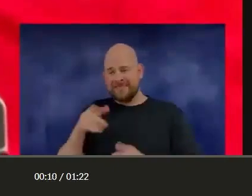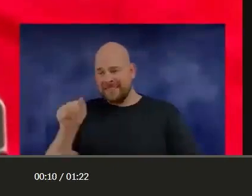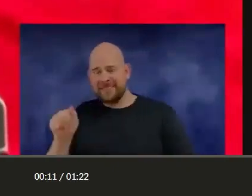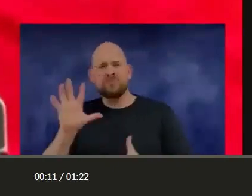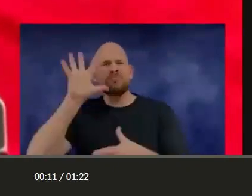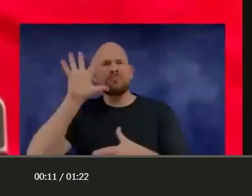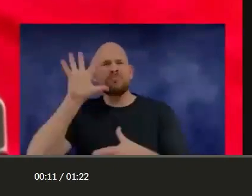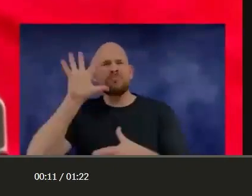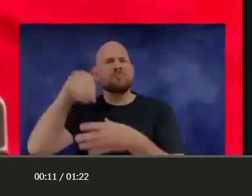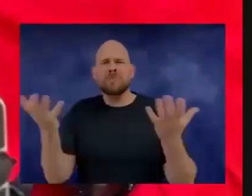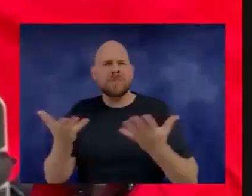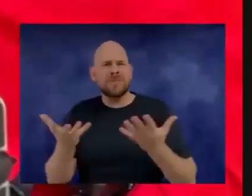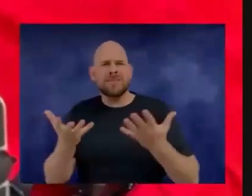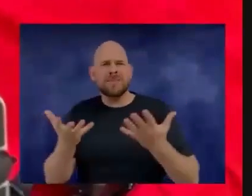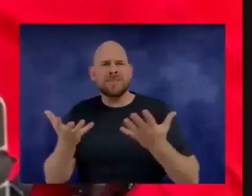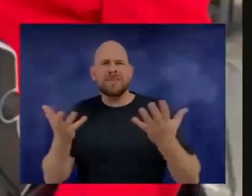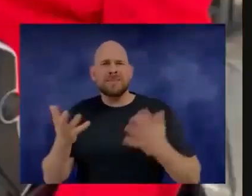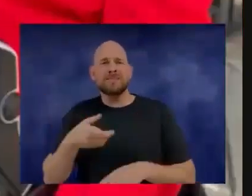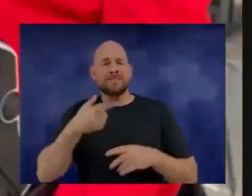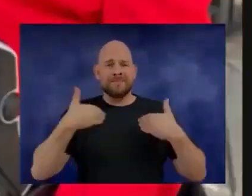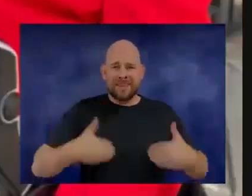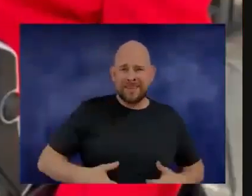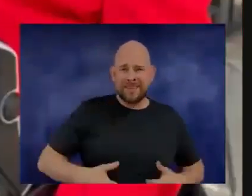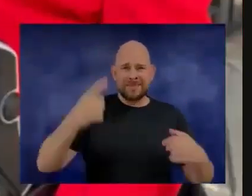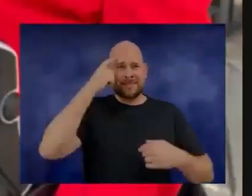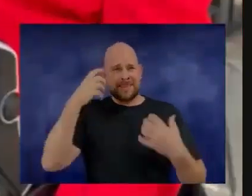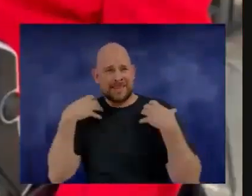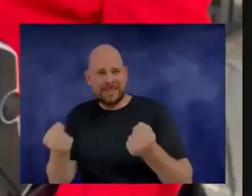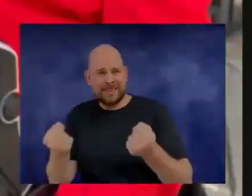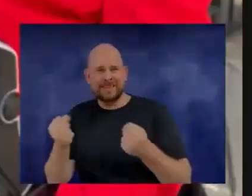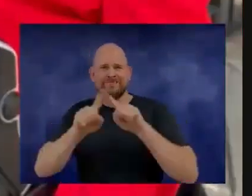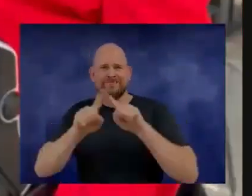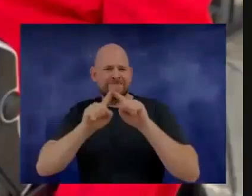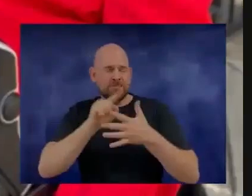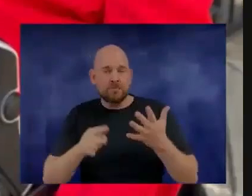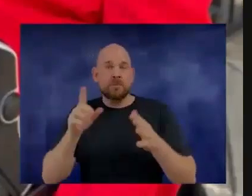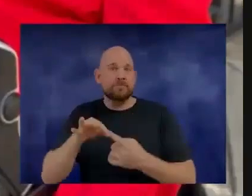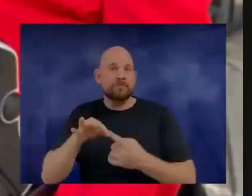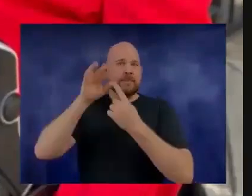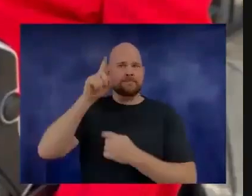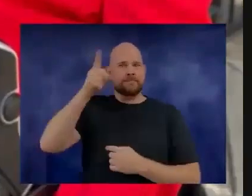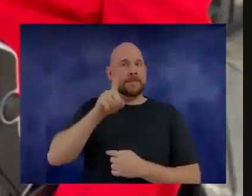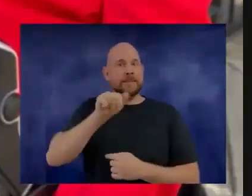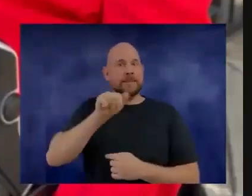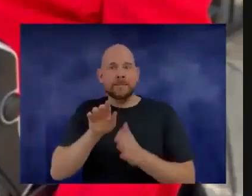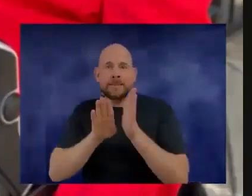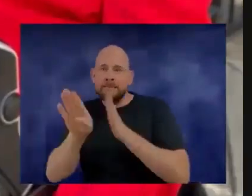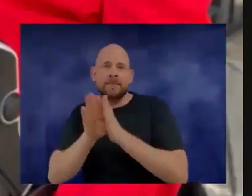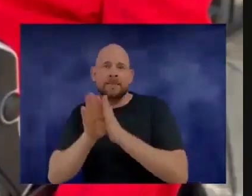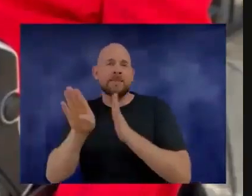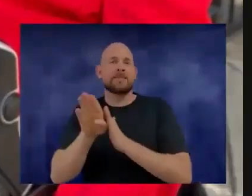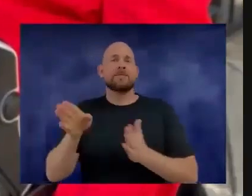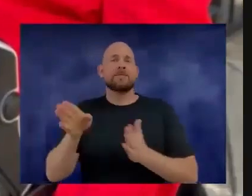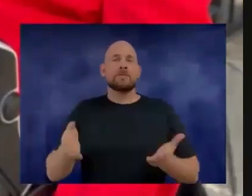disabilities, people with all conditions, physical and mental health related conditions, especially those with intellectual and